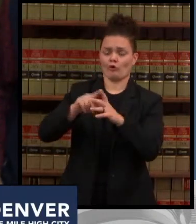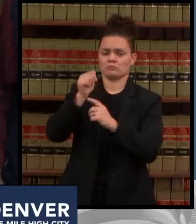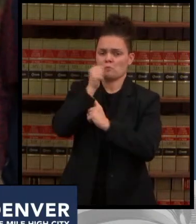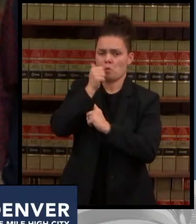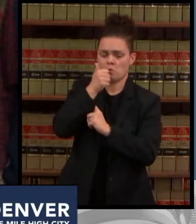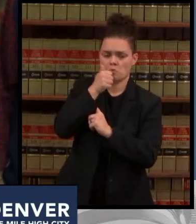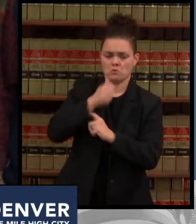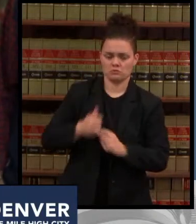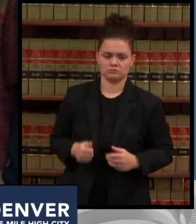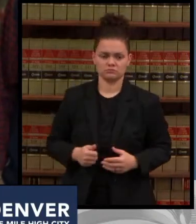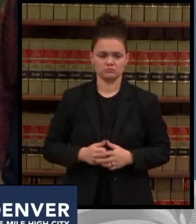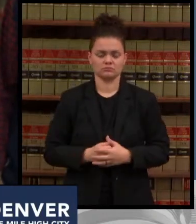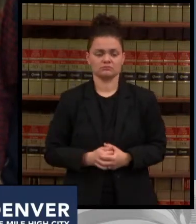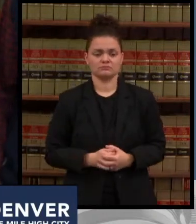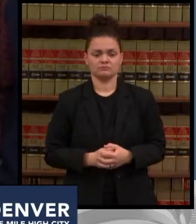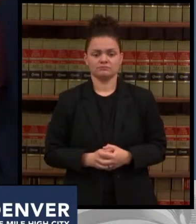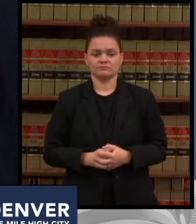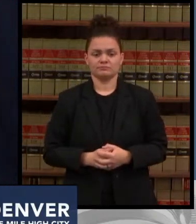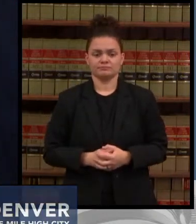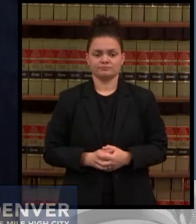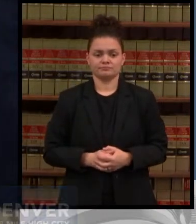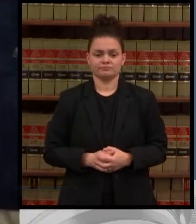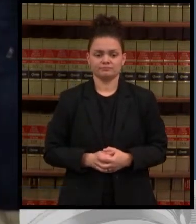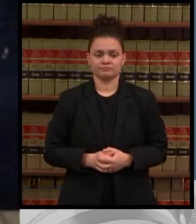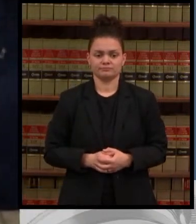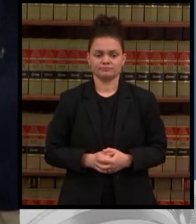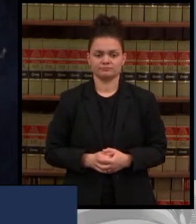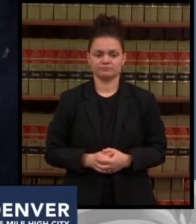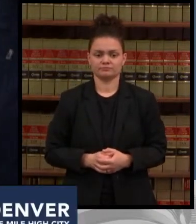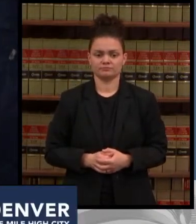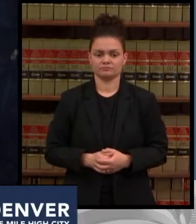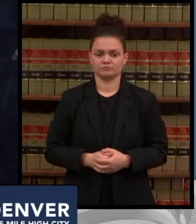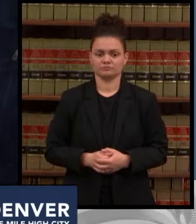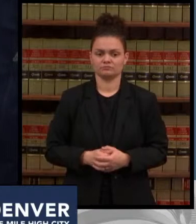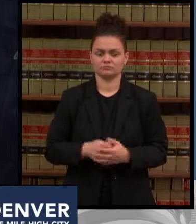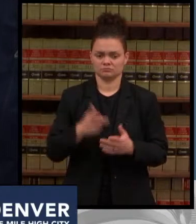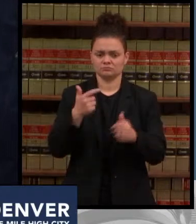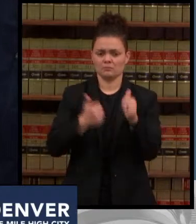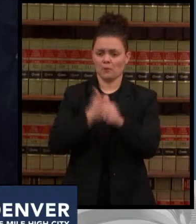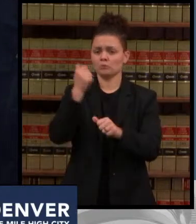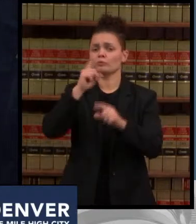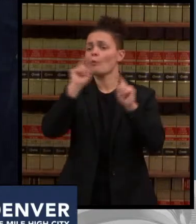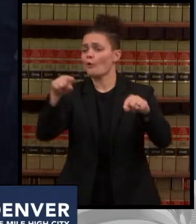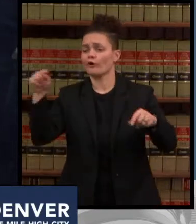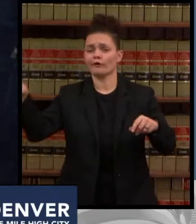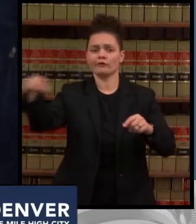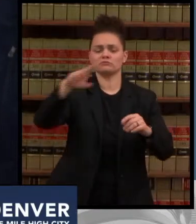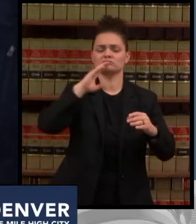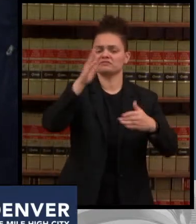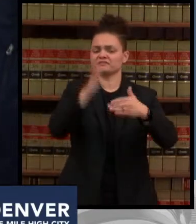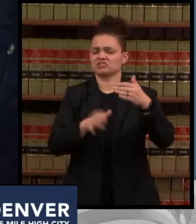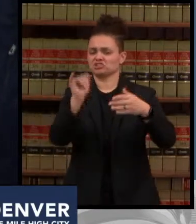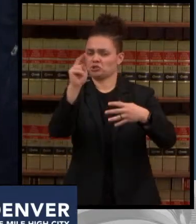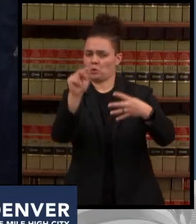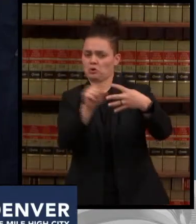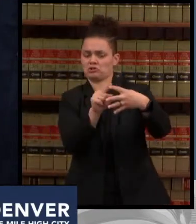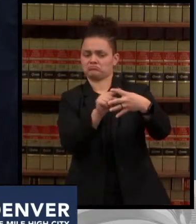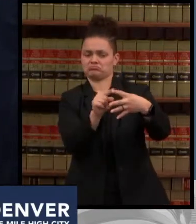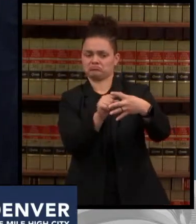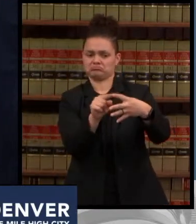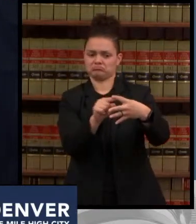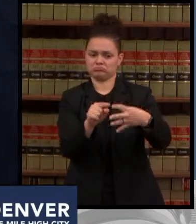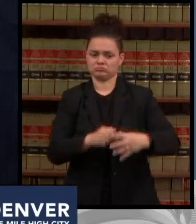of the mandates will end the early part of January. But I think we all would reserve the right